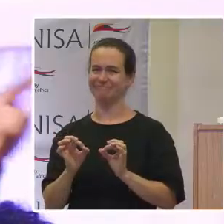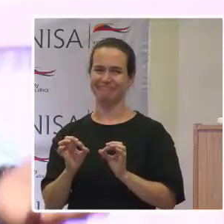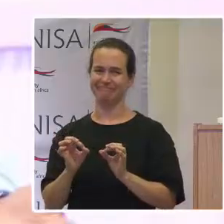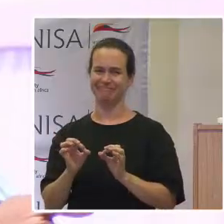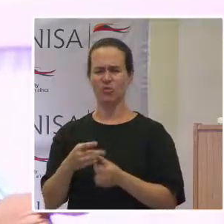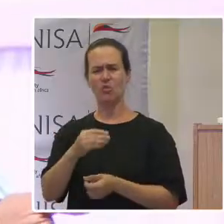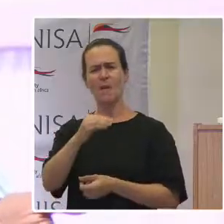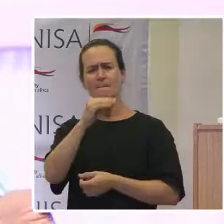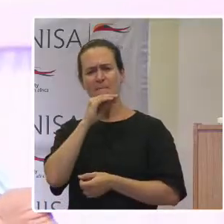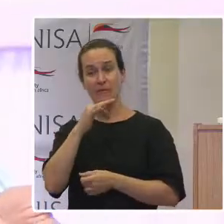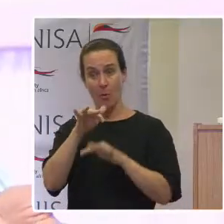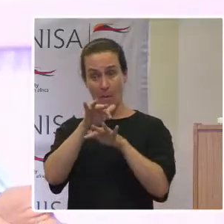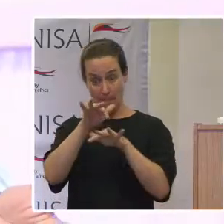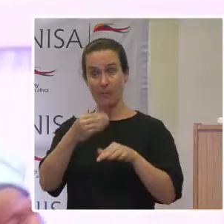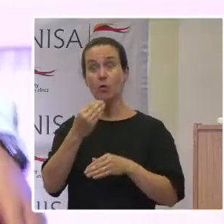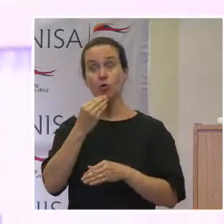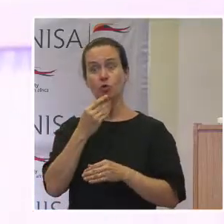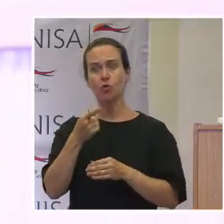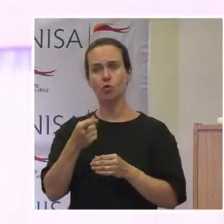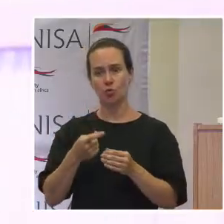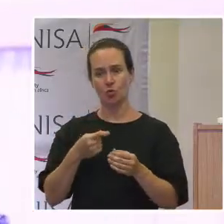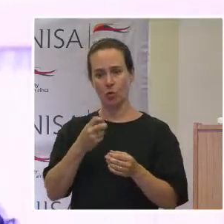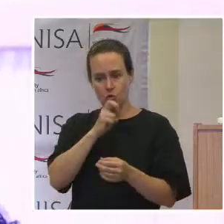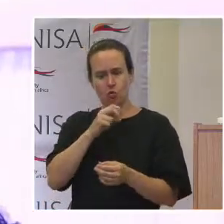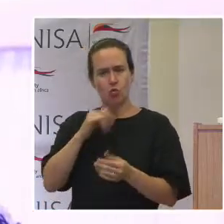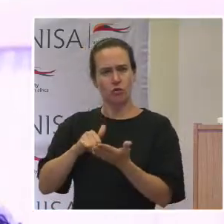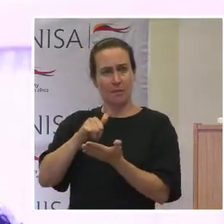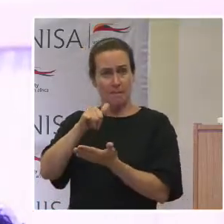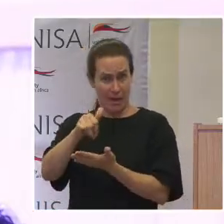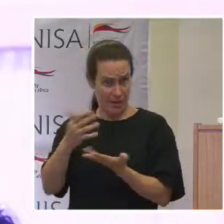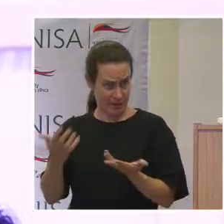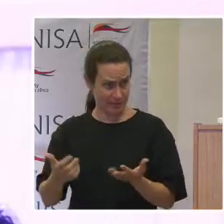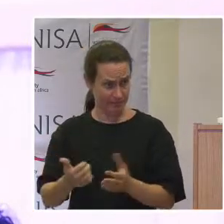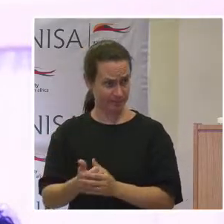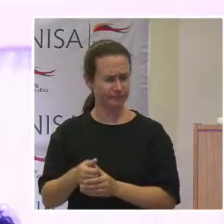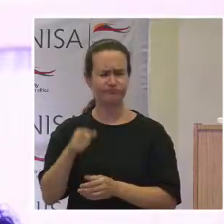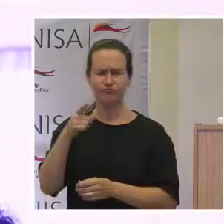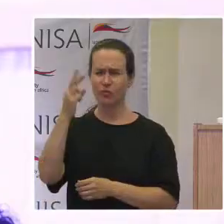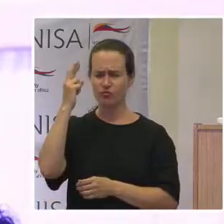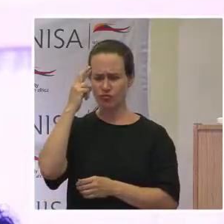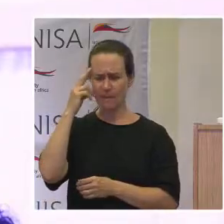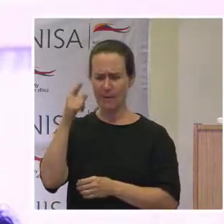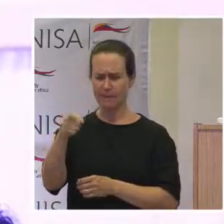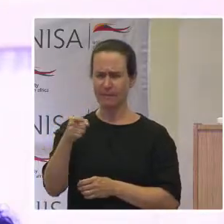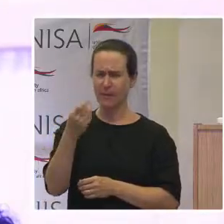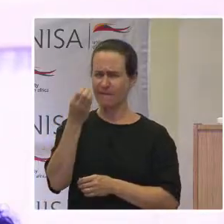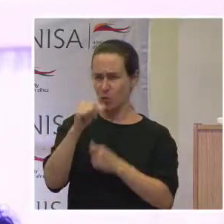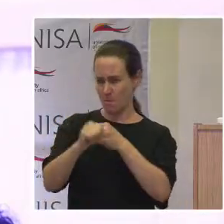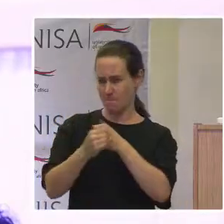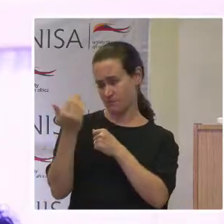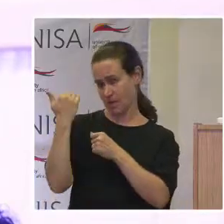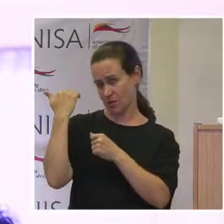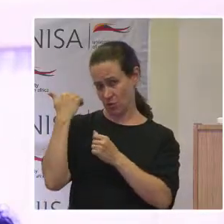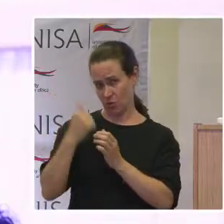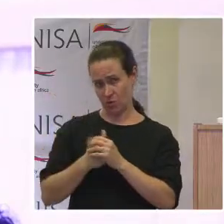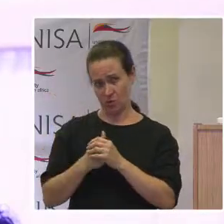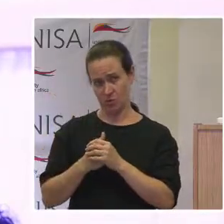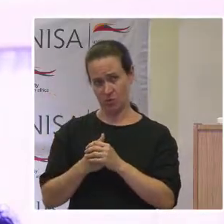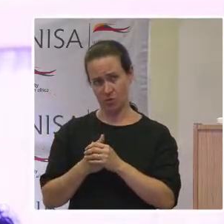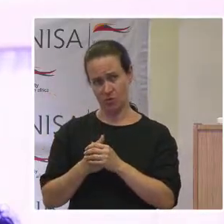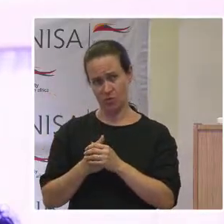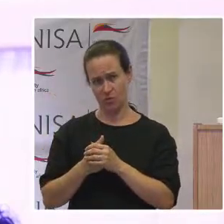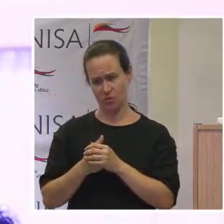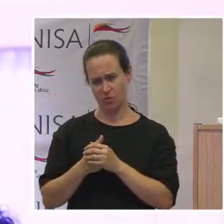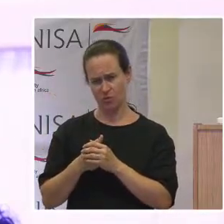this mean for the passengers? It means, I don't know if you guys remember, a couple of months ago, East London Airport